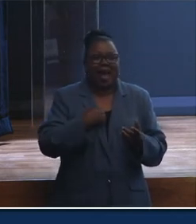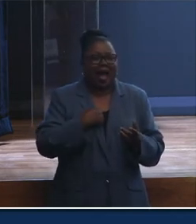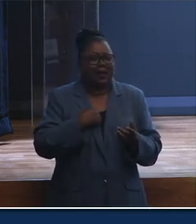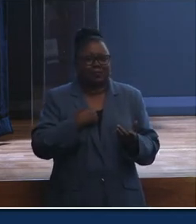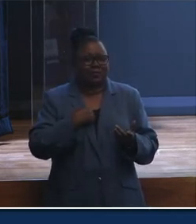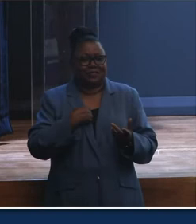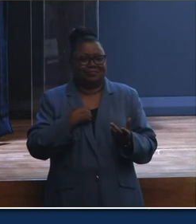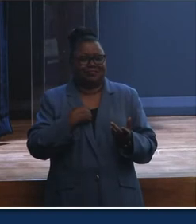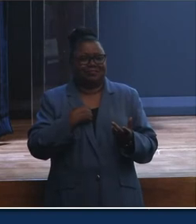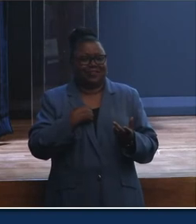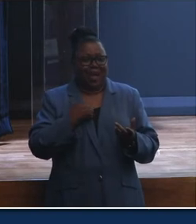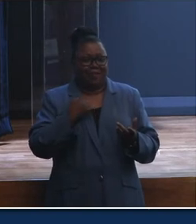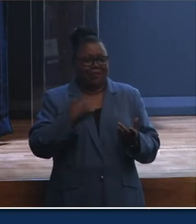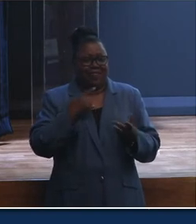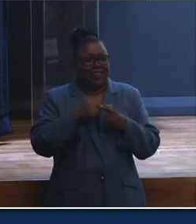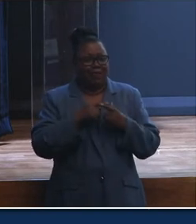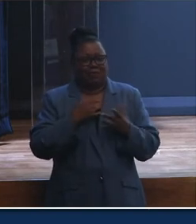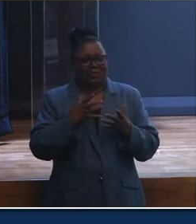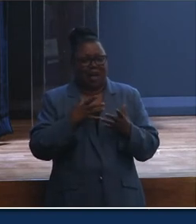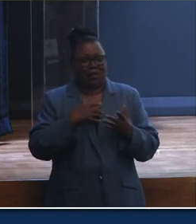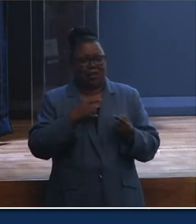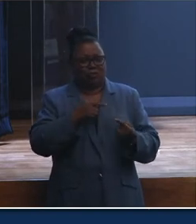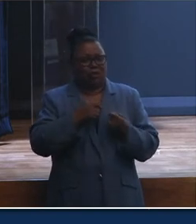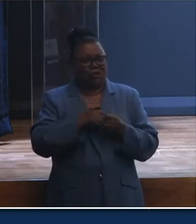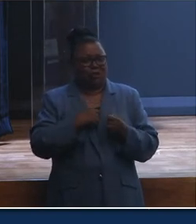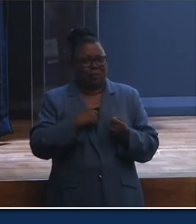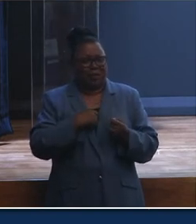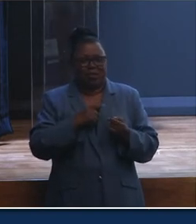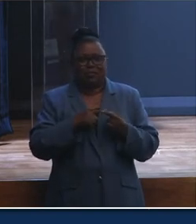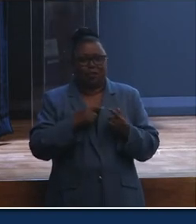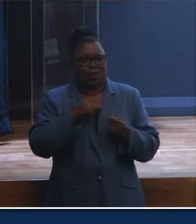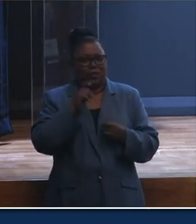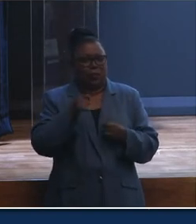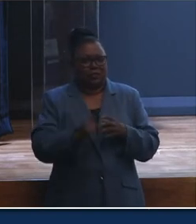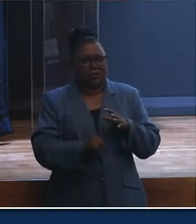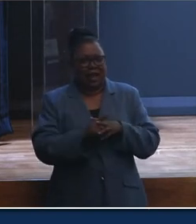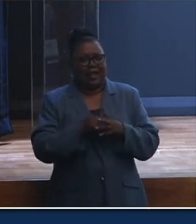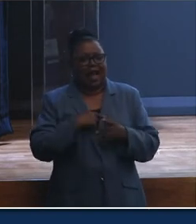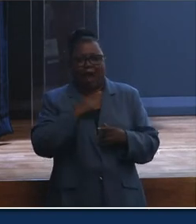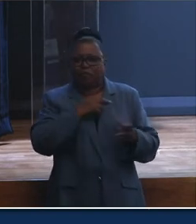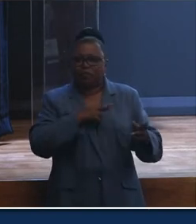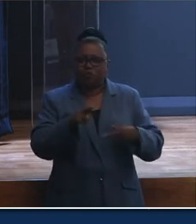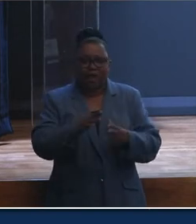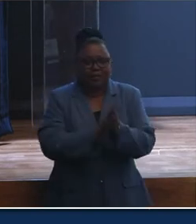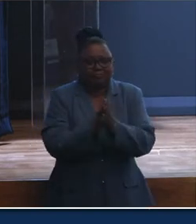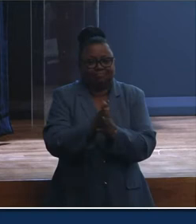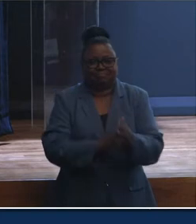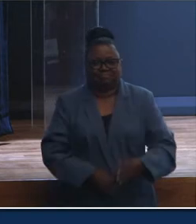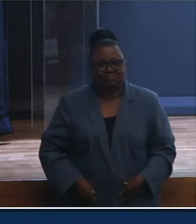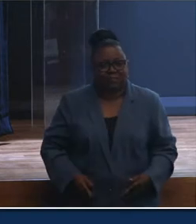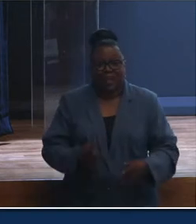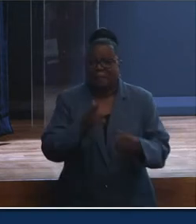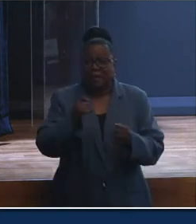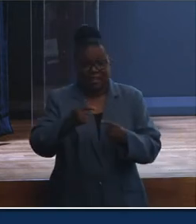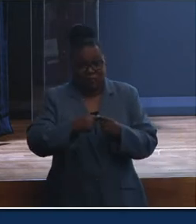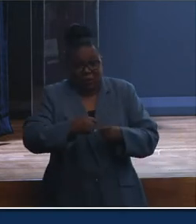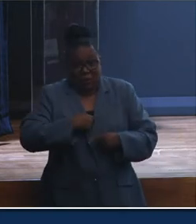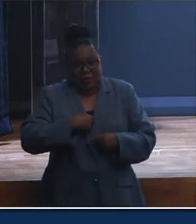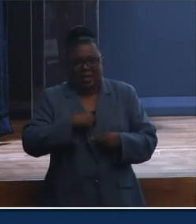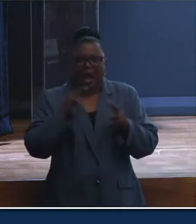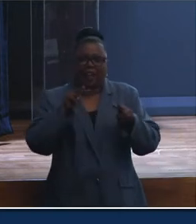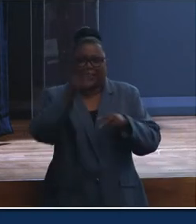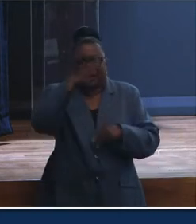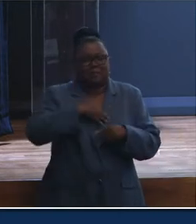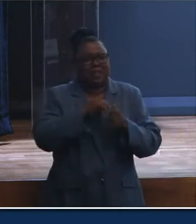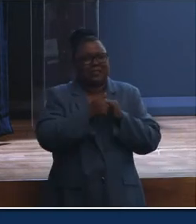I was... that was just kind of the straw that broke the camel's back. So when the question came, I was ready. Because for me, I look at